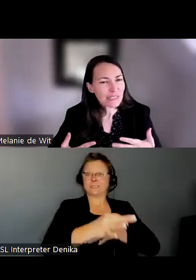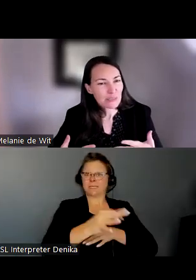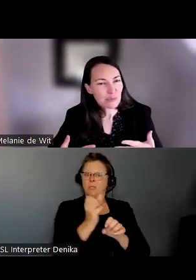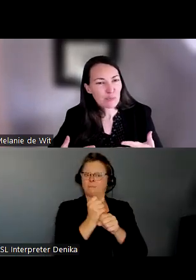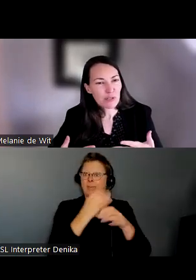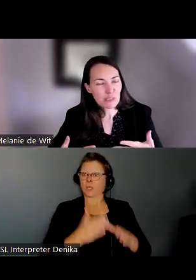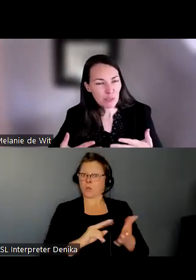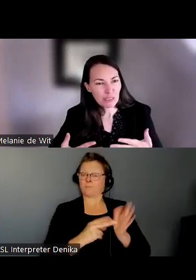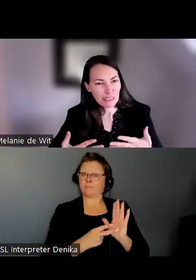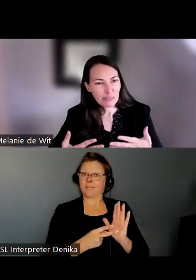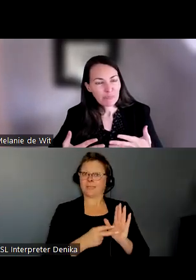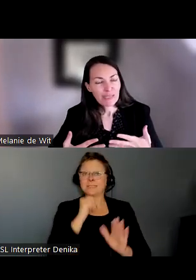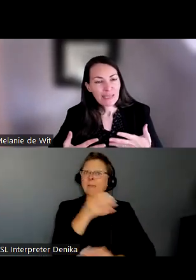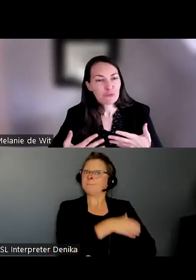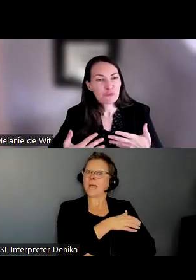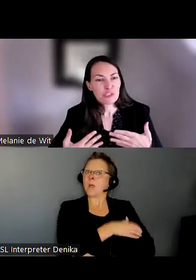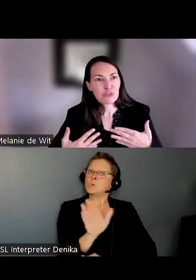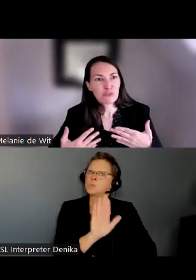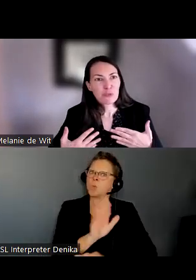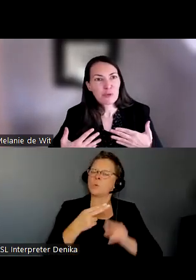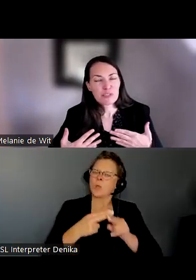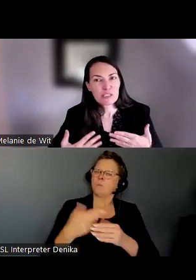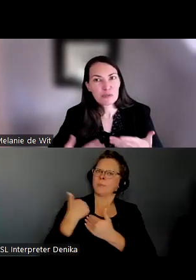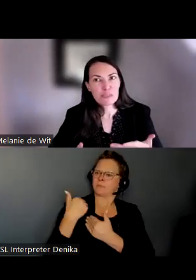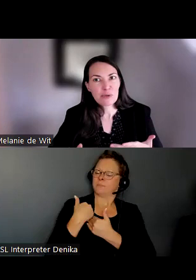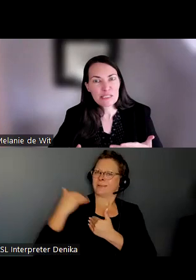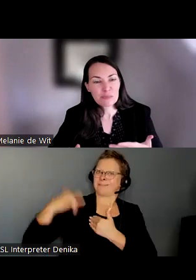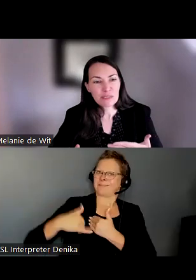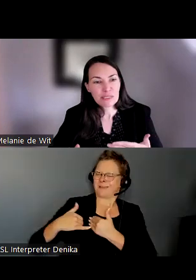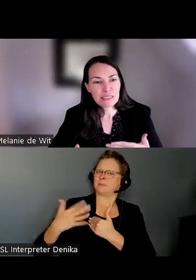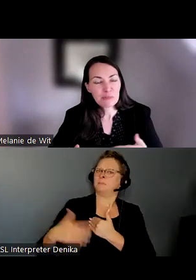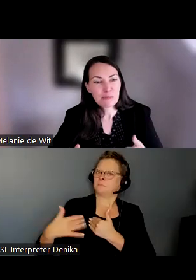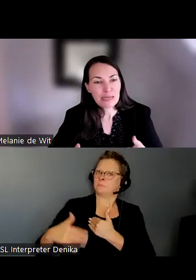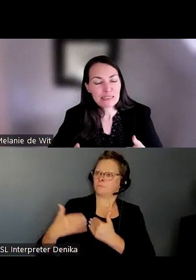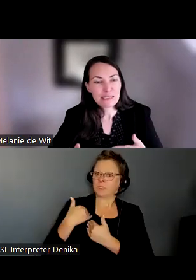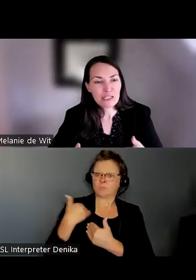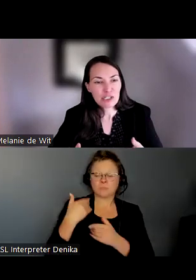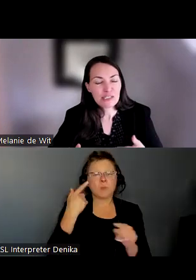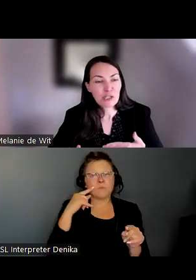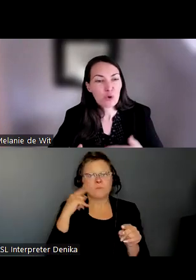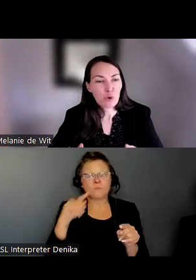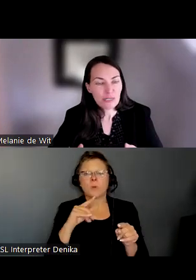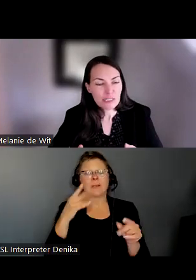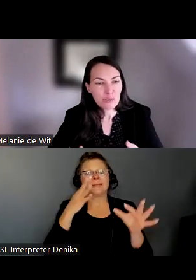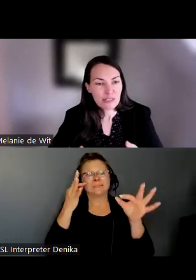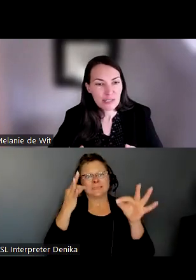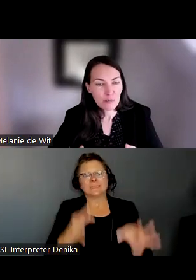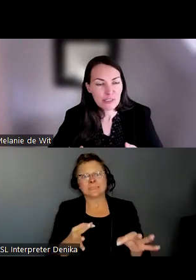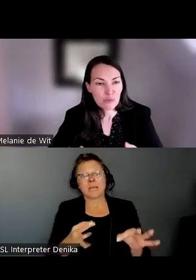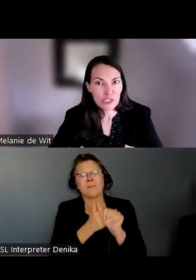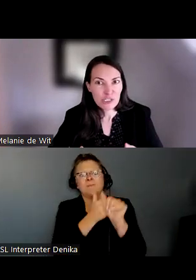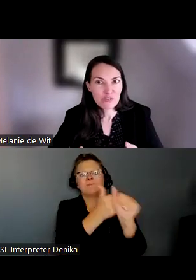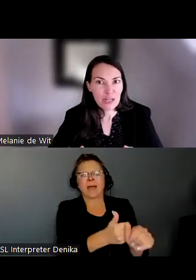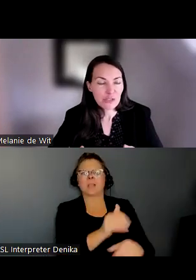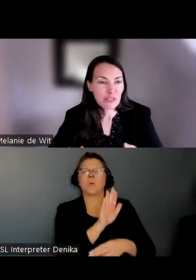really it's a responsibility. And first and foremost, it's a responsibility to make decisions in accordance with